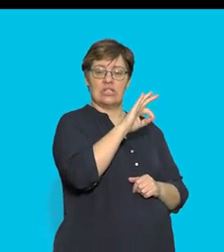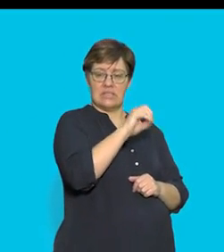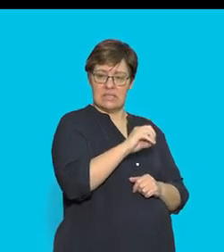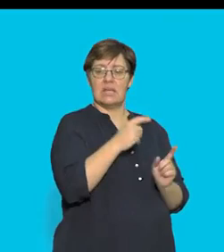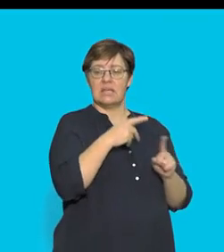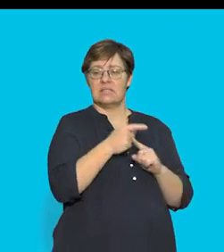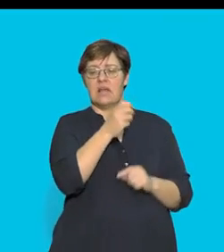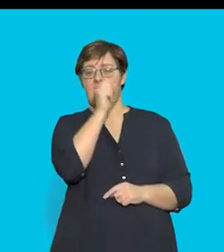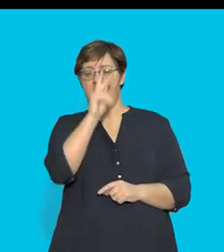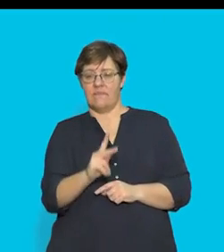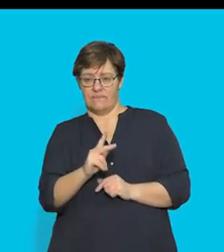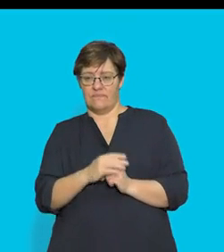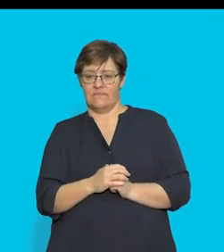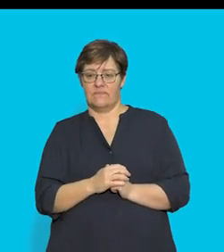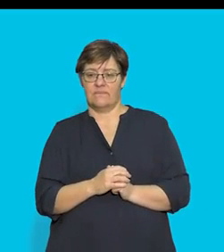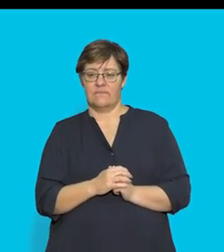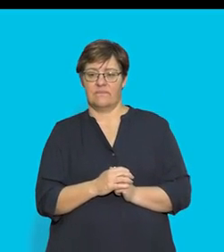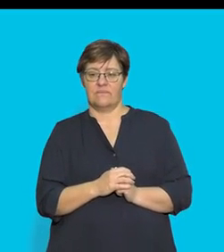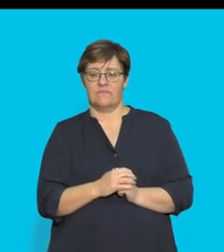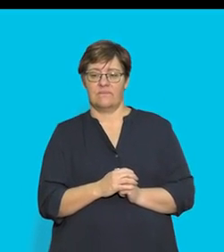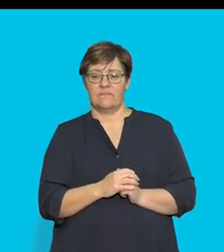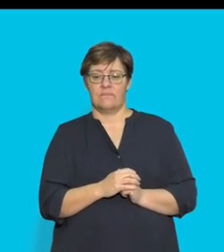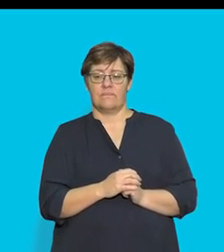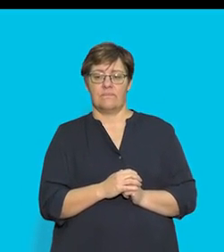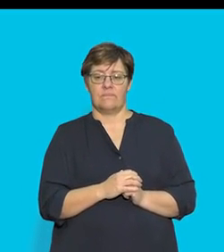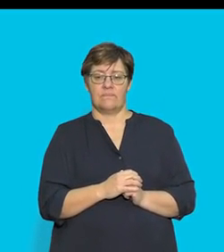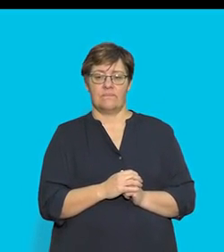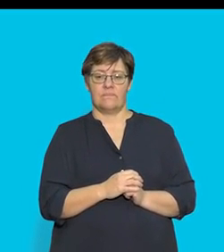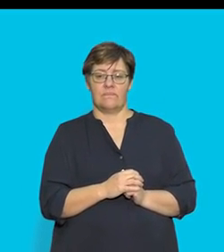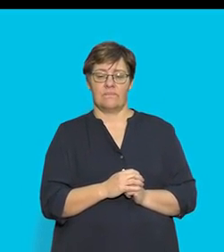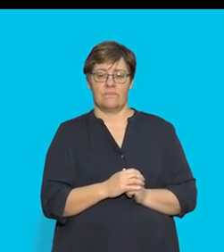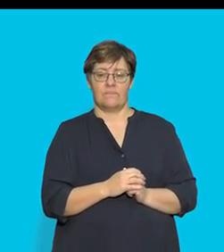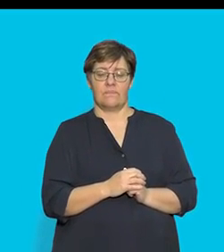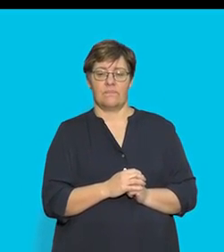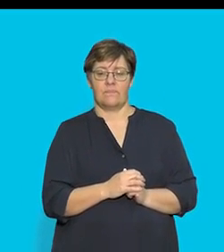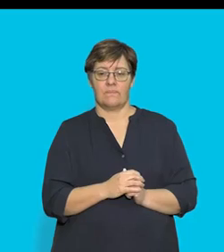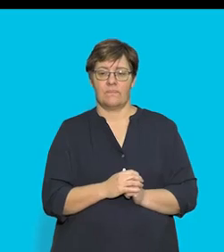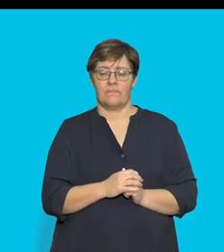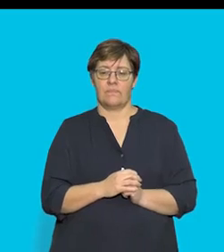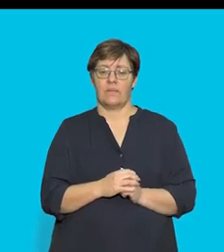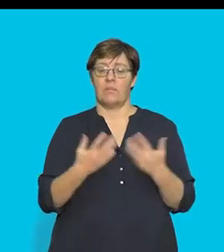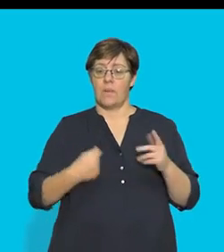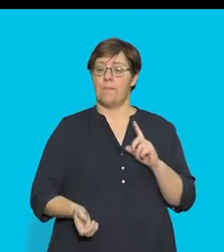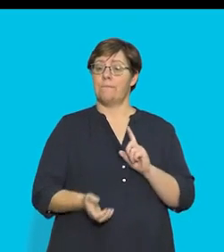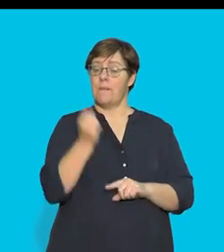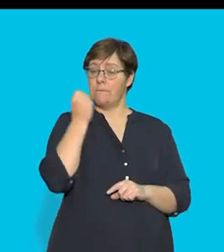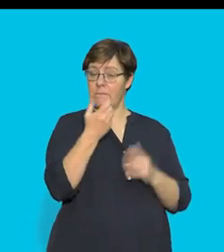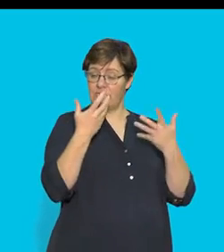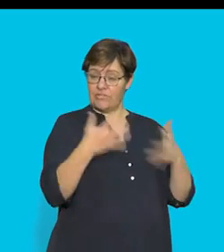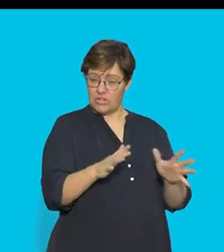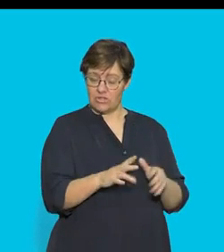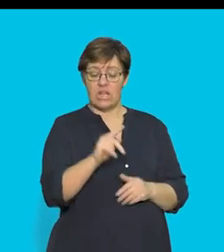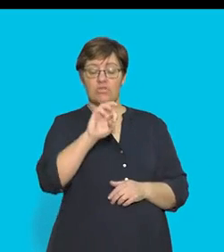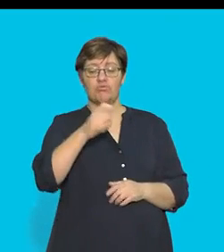for the denominator, we've got a half again. Okay, now once we reach this, we've done all the trigonometry. Now there's